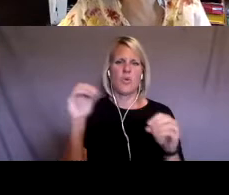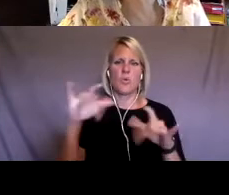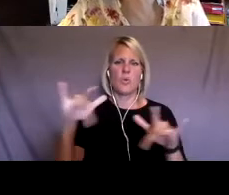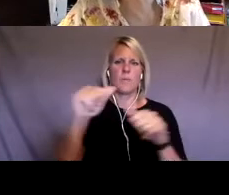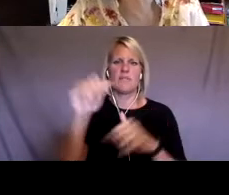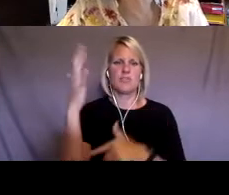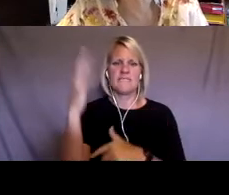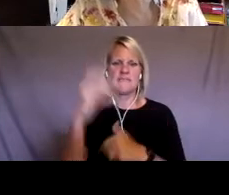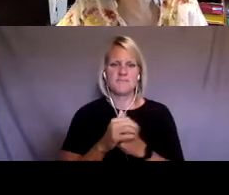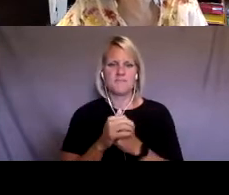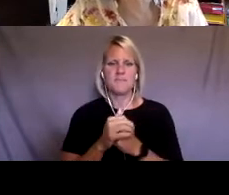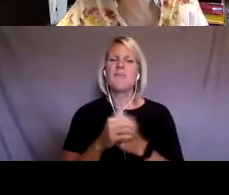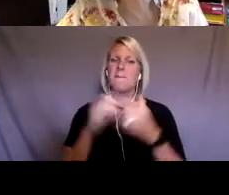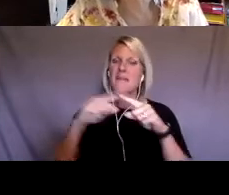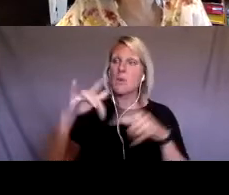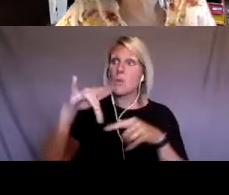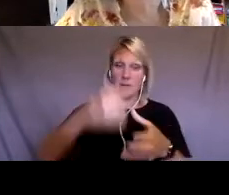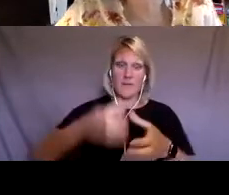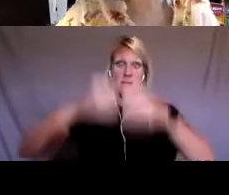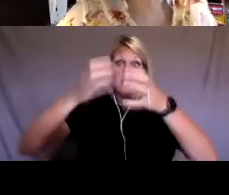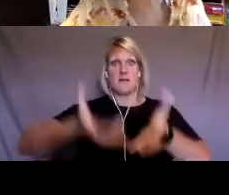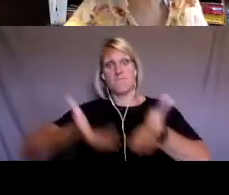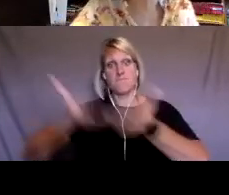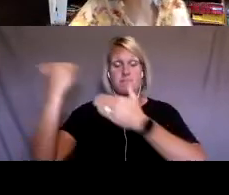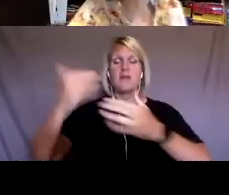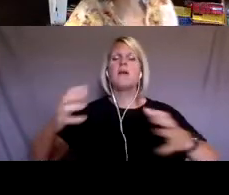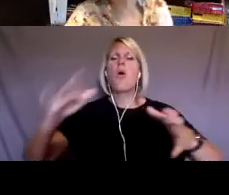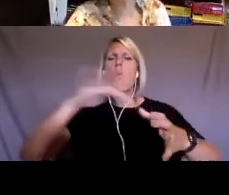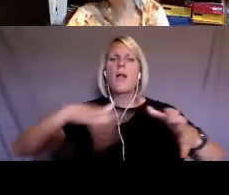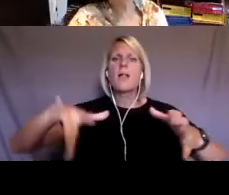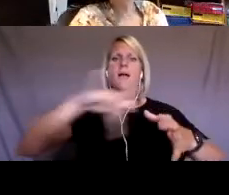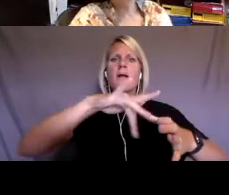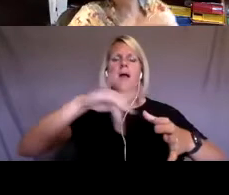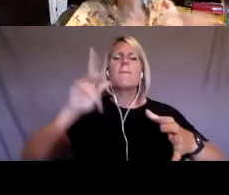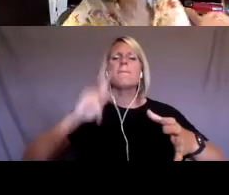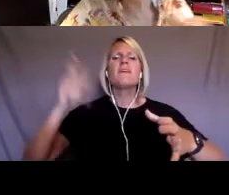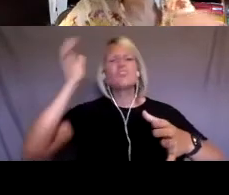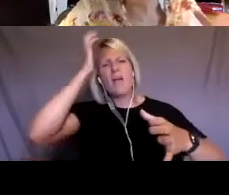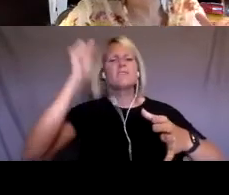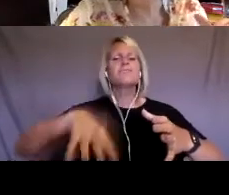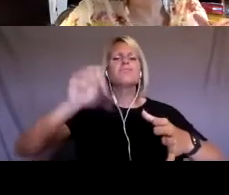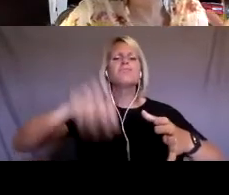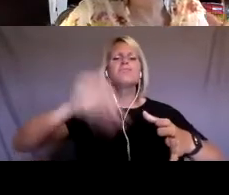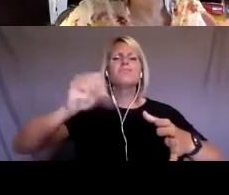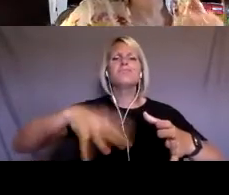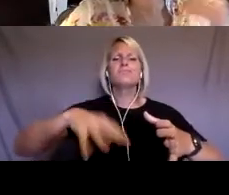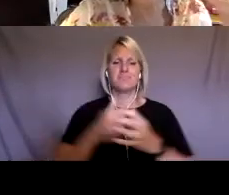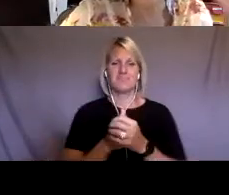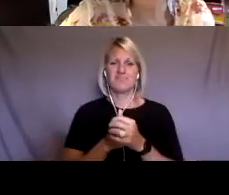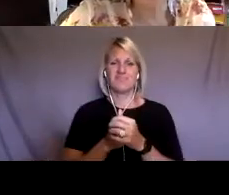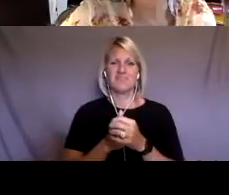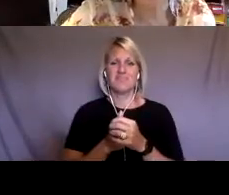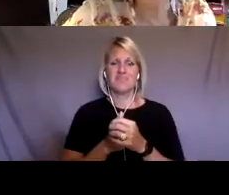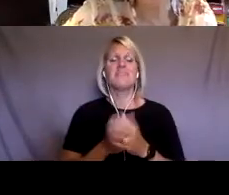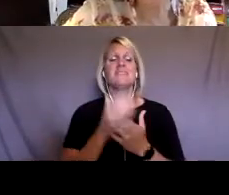and they get filled up with trash. And there is another concern for older adults about this unevenness and the holes, because one of the